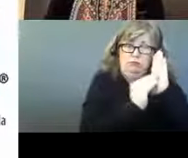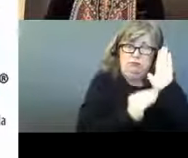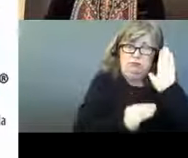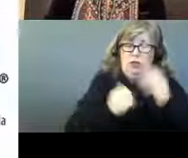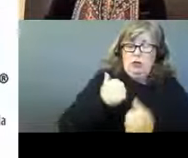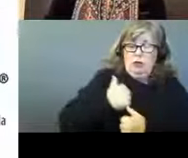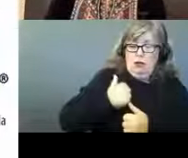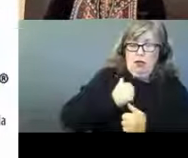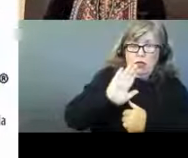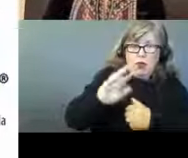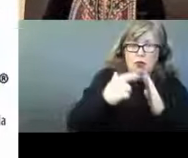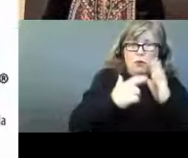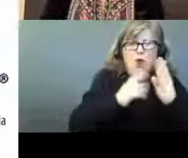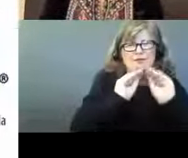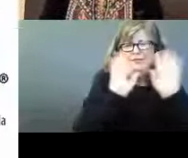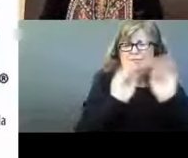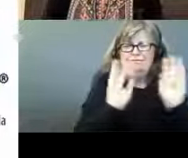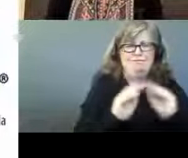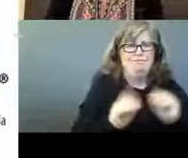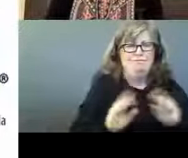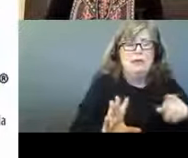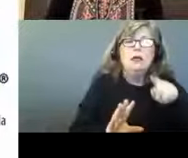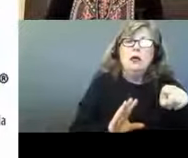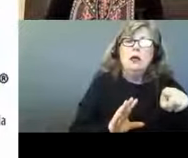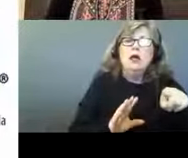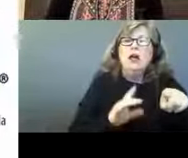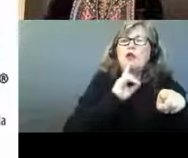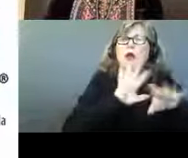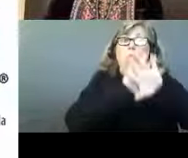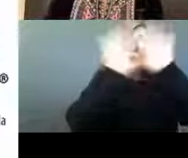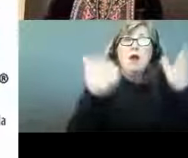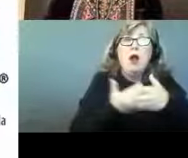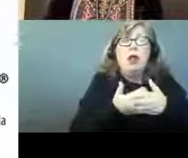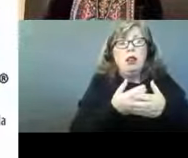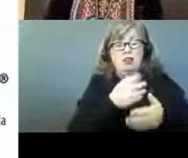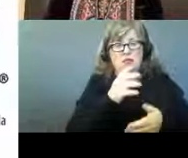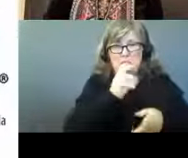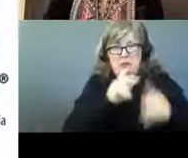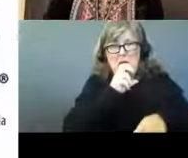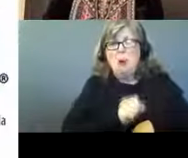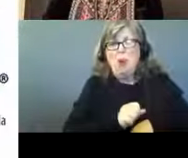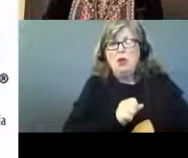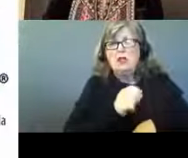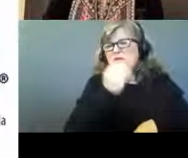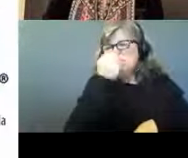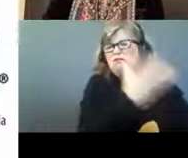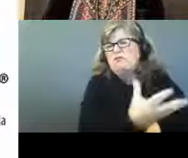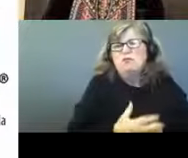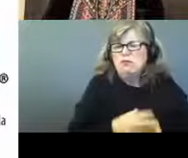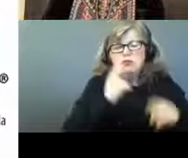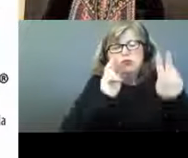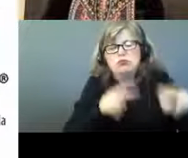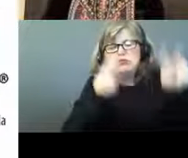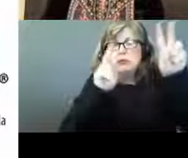Armed Forces report, is undoubtedly linked to ageism in its most hostile form. While we can all claim to be